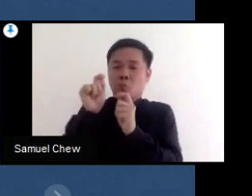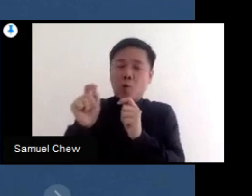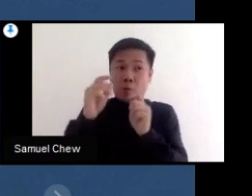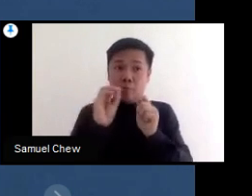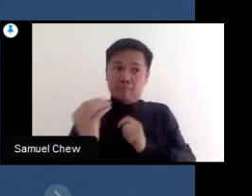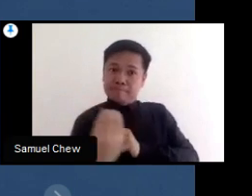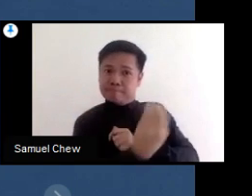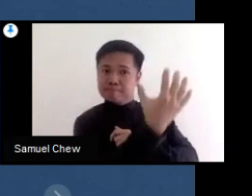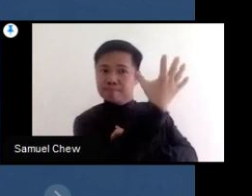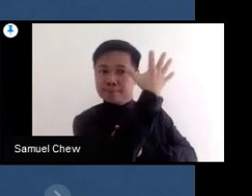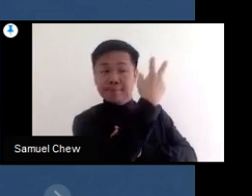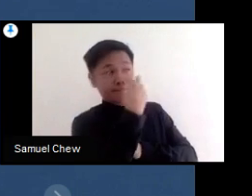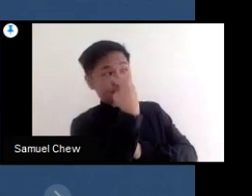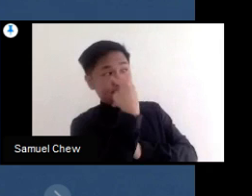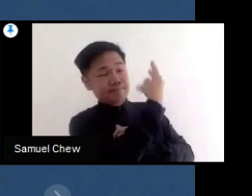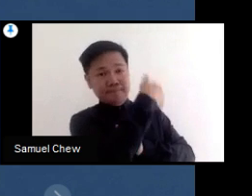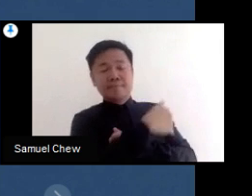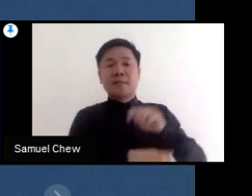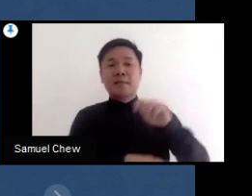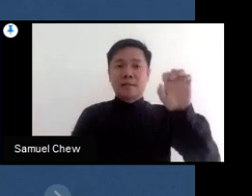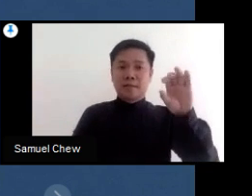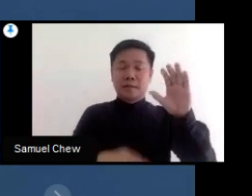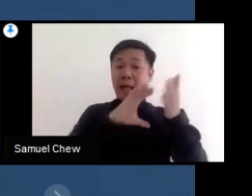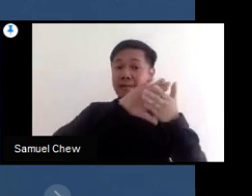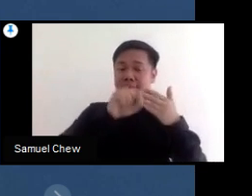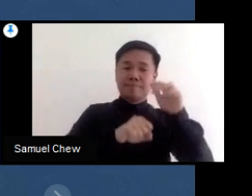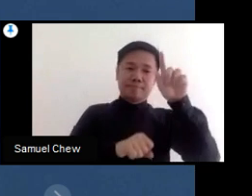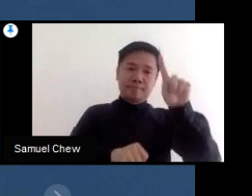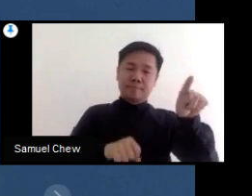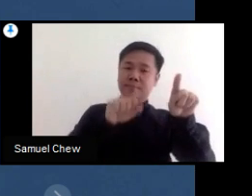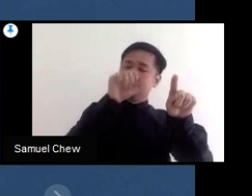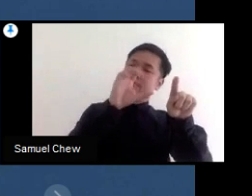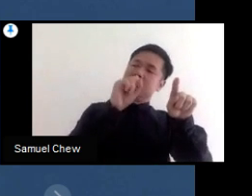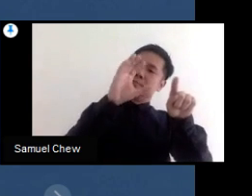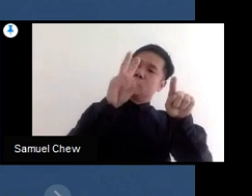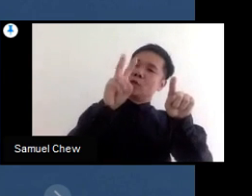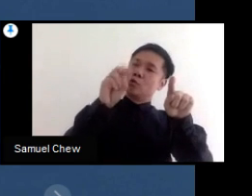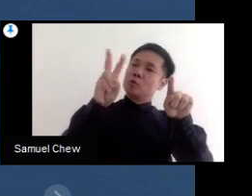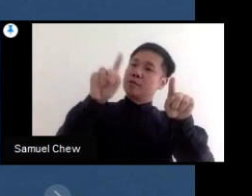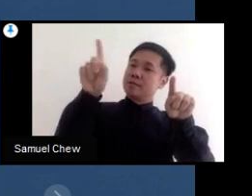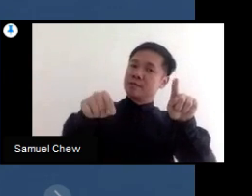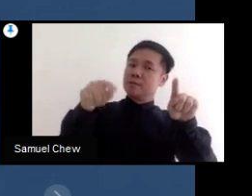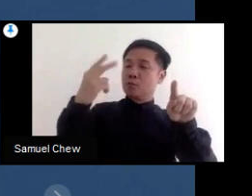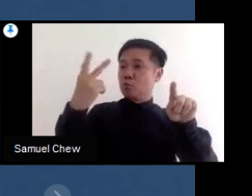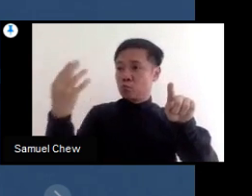be ESCAP slash CSD slash 2020 slash 2, the amended version.